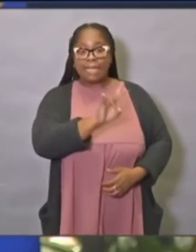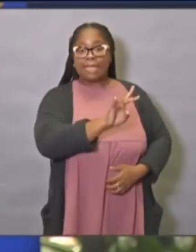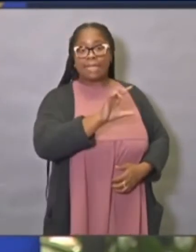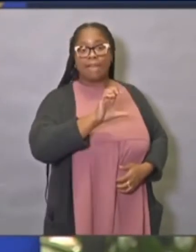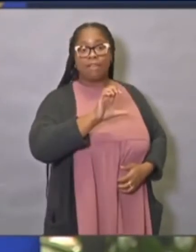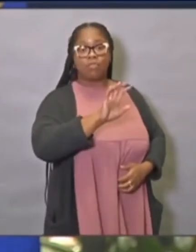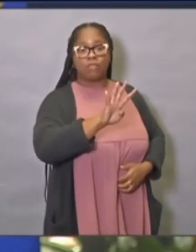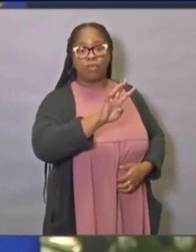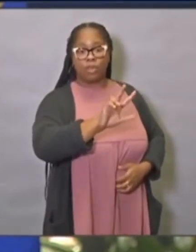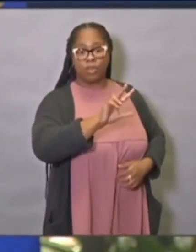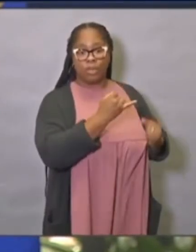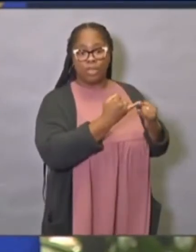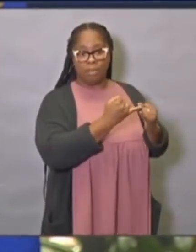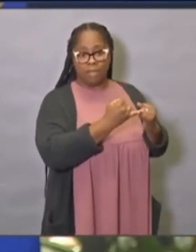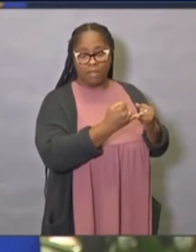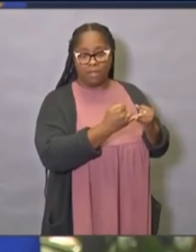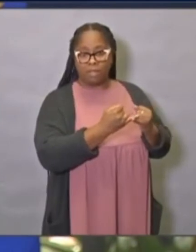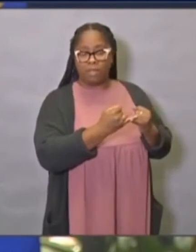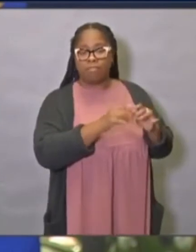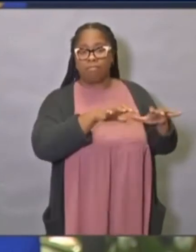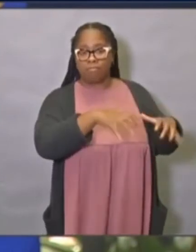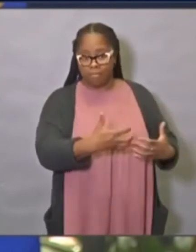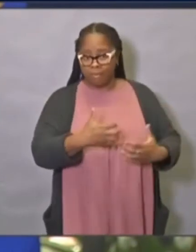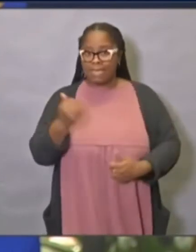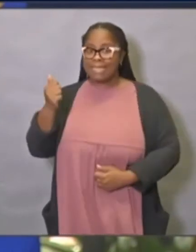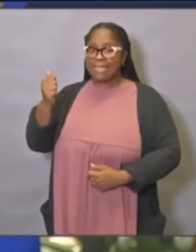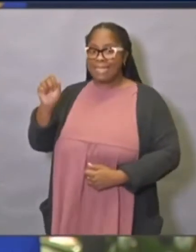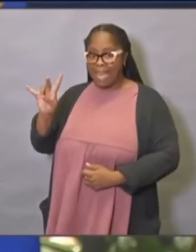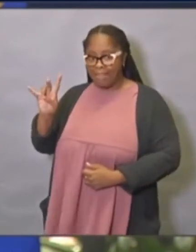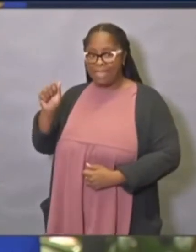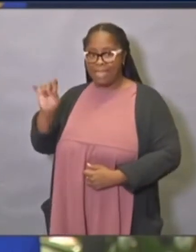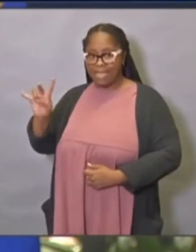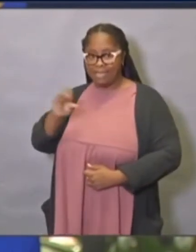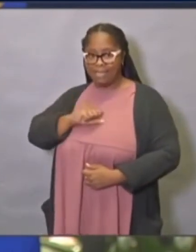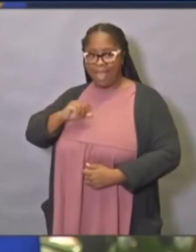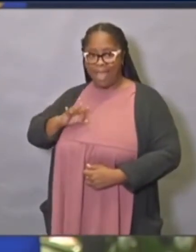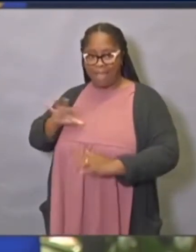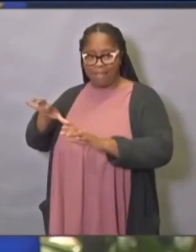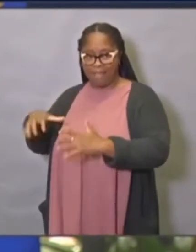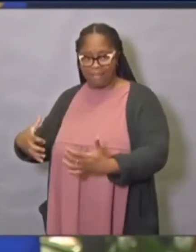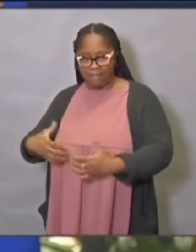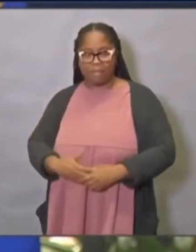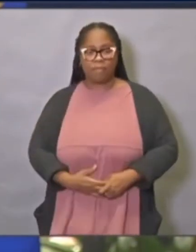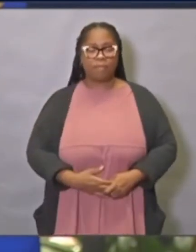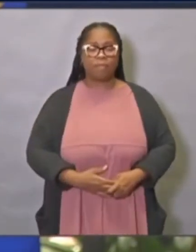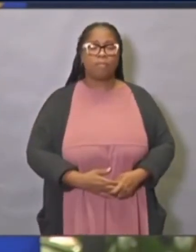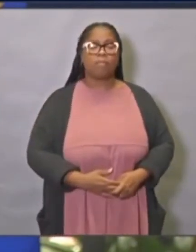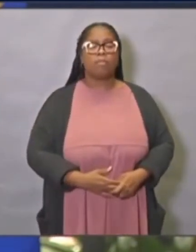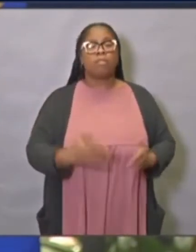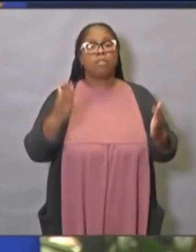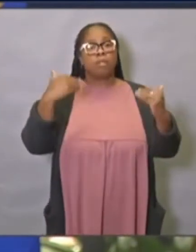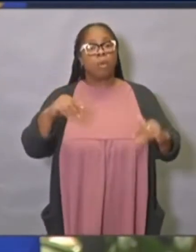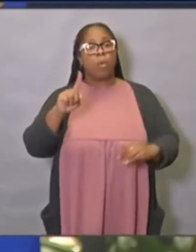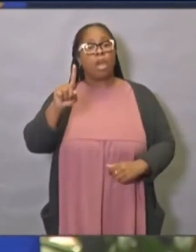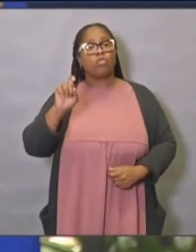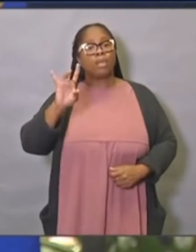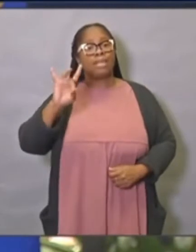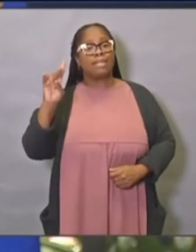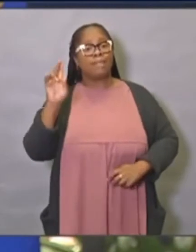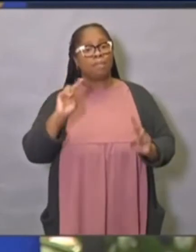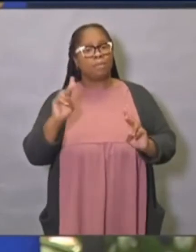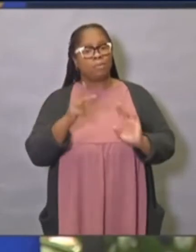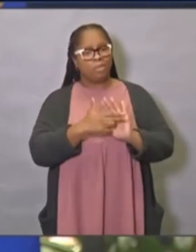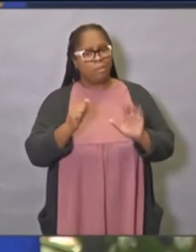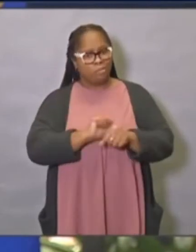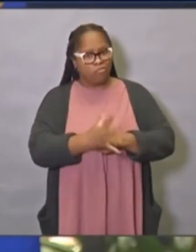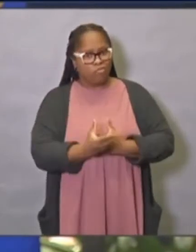743 among people who are incarcerated, and 17 among staff. There's 187 cases in the juvenile